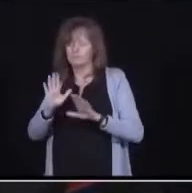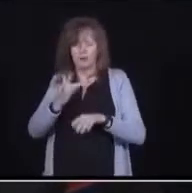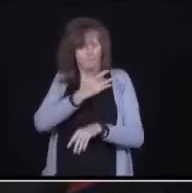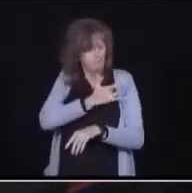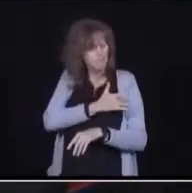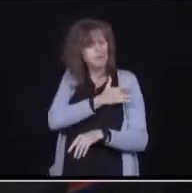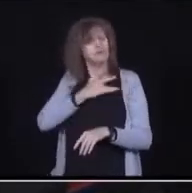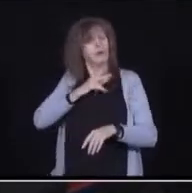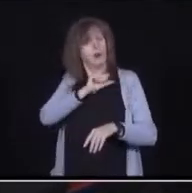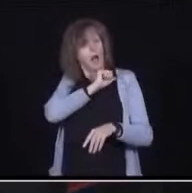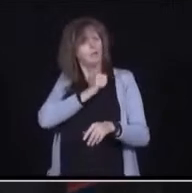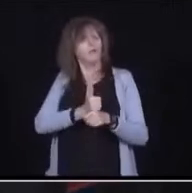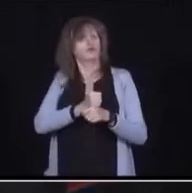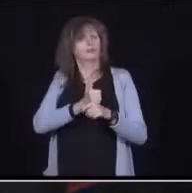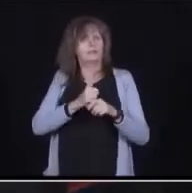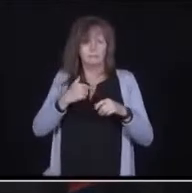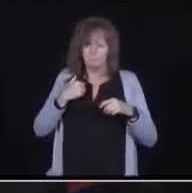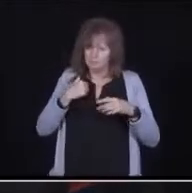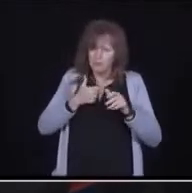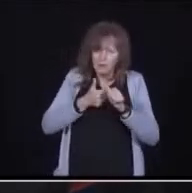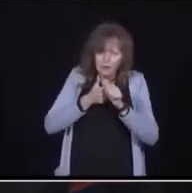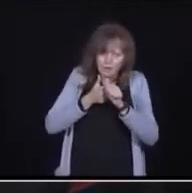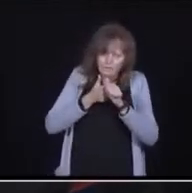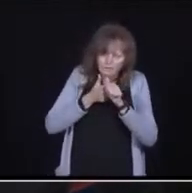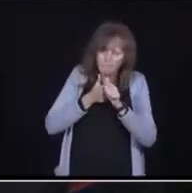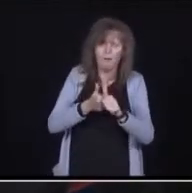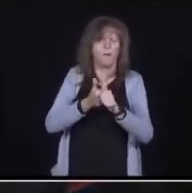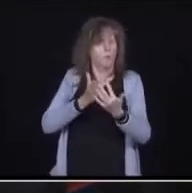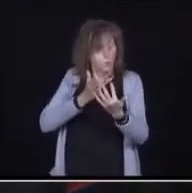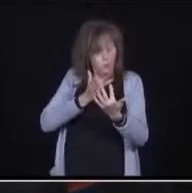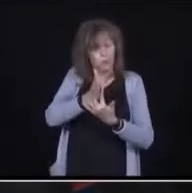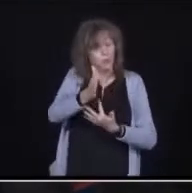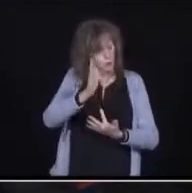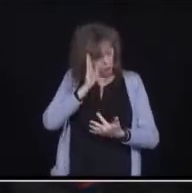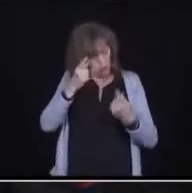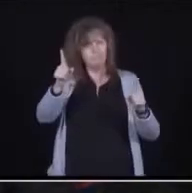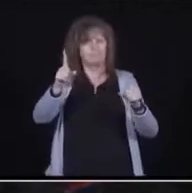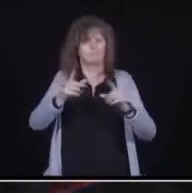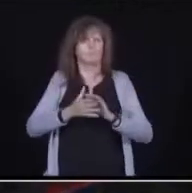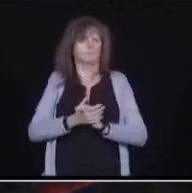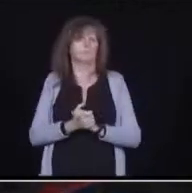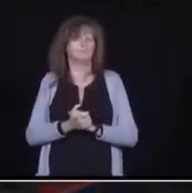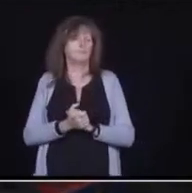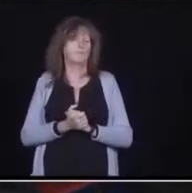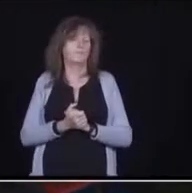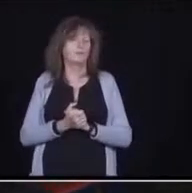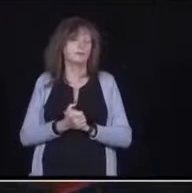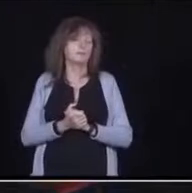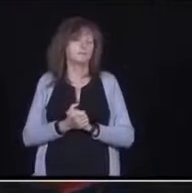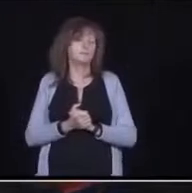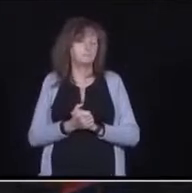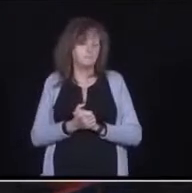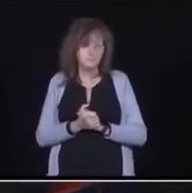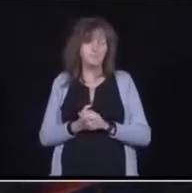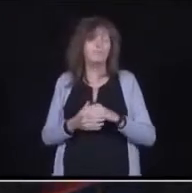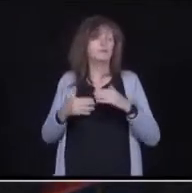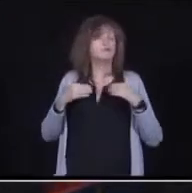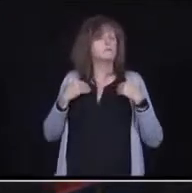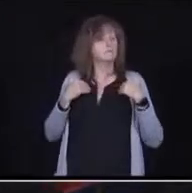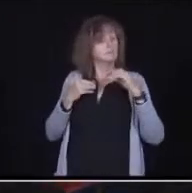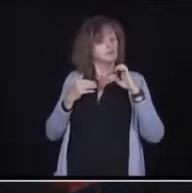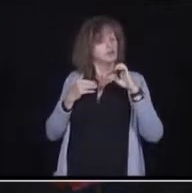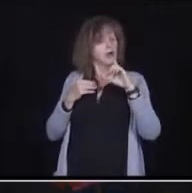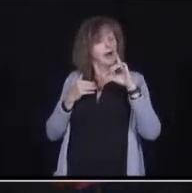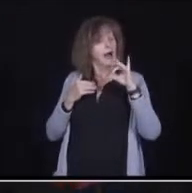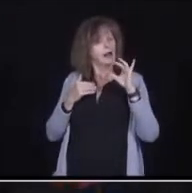Thank you very much. And my next question is actually for Minister Elliott as well as Dr. Heyer, since you're there. It's important to keep in mind, obviously, these increased